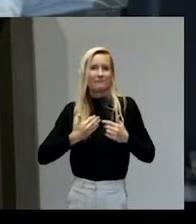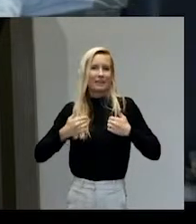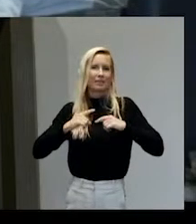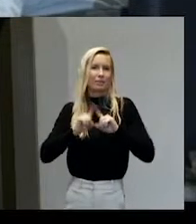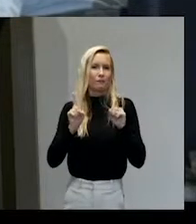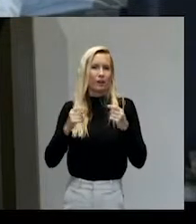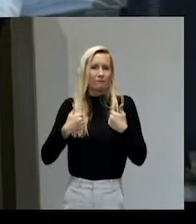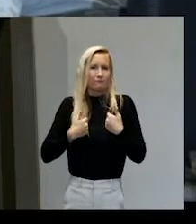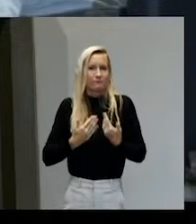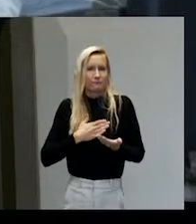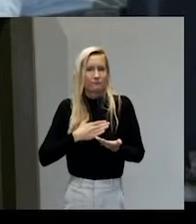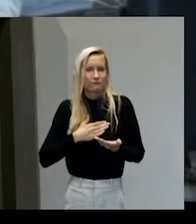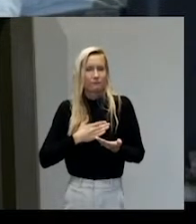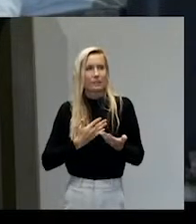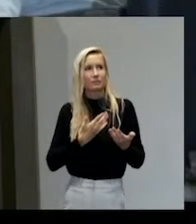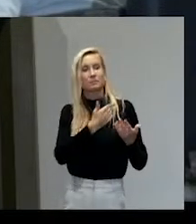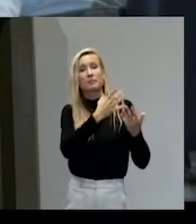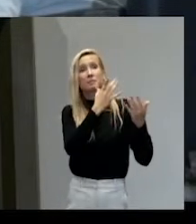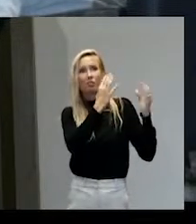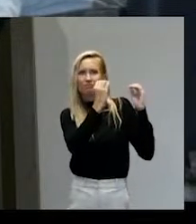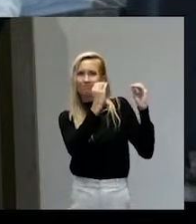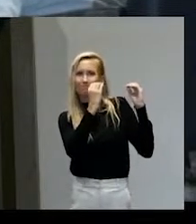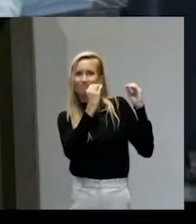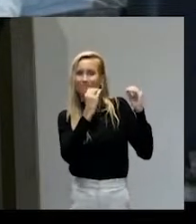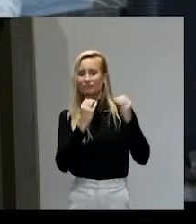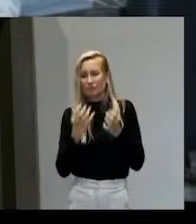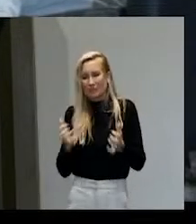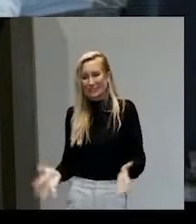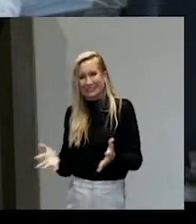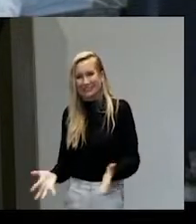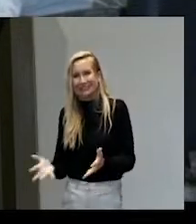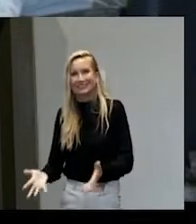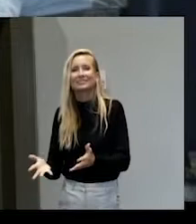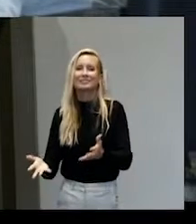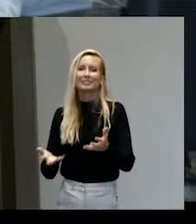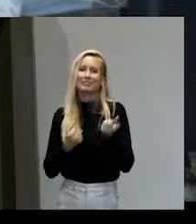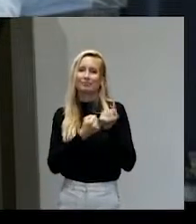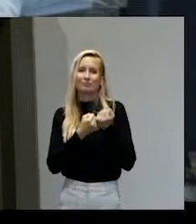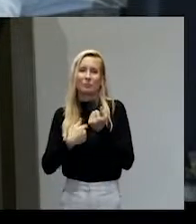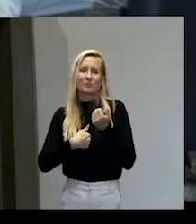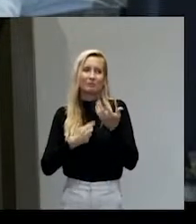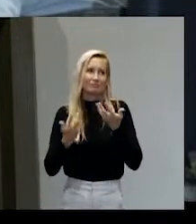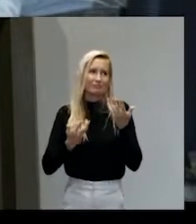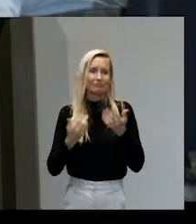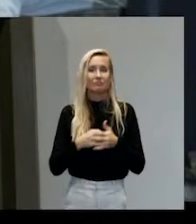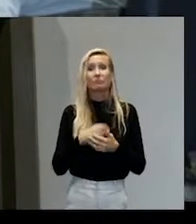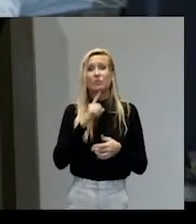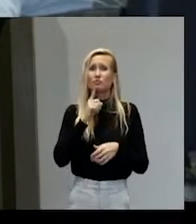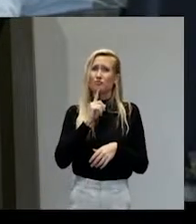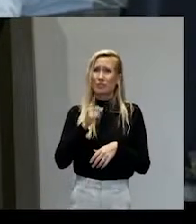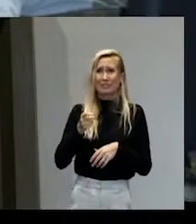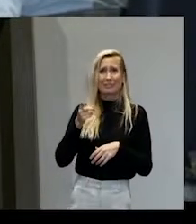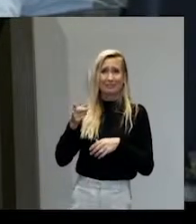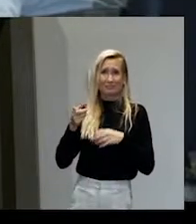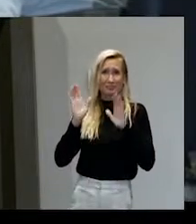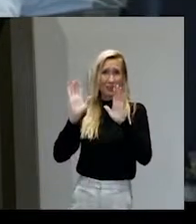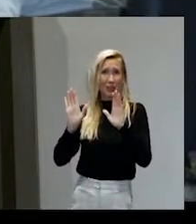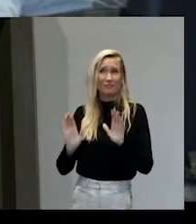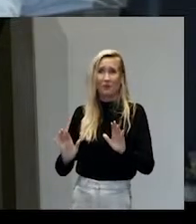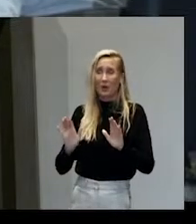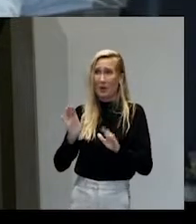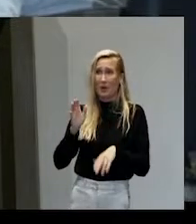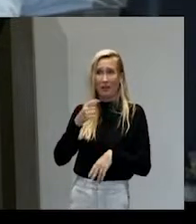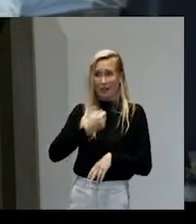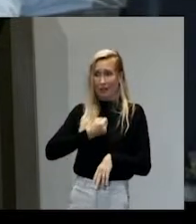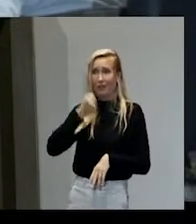and in I think the Asian community, that's why this character, it was incredible that they put an Asian female.